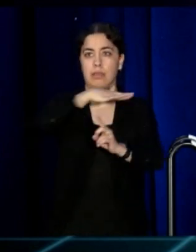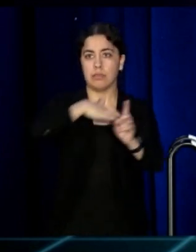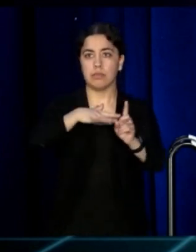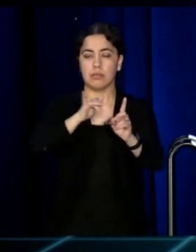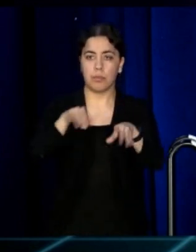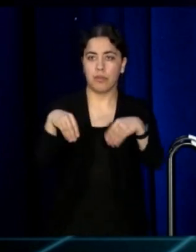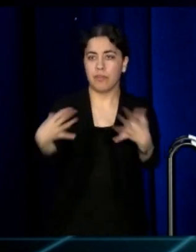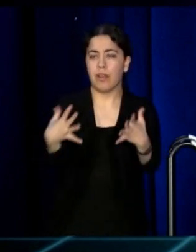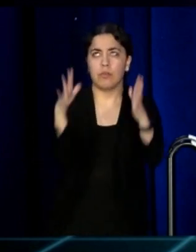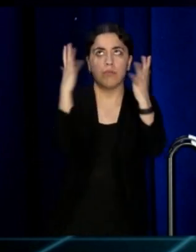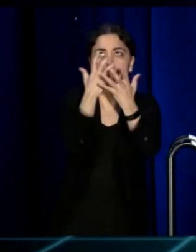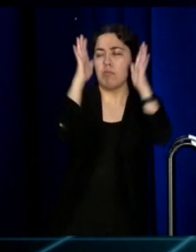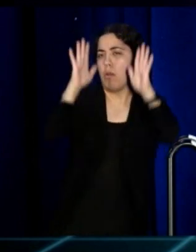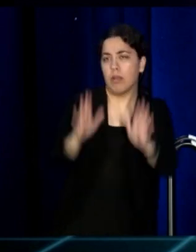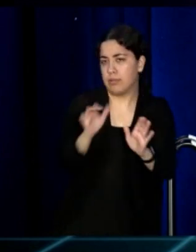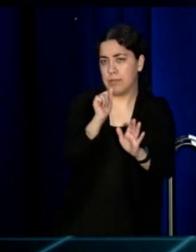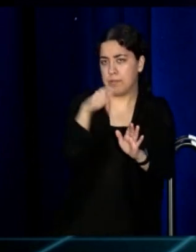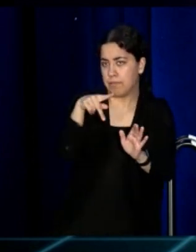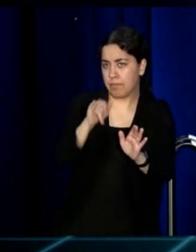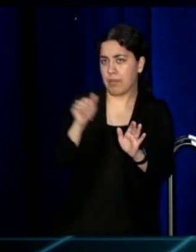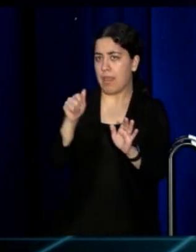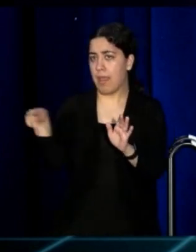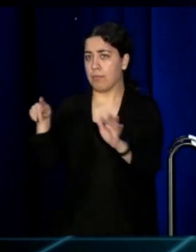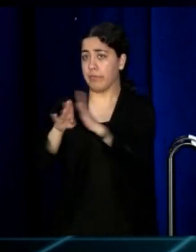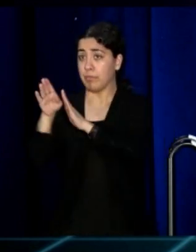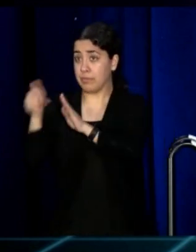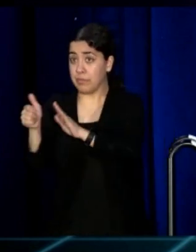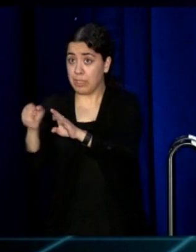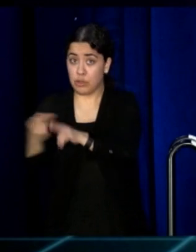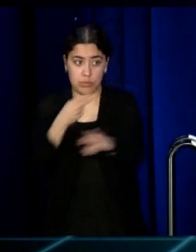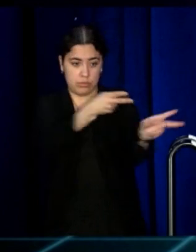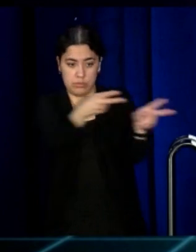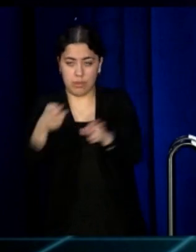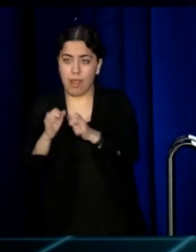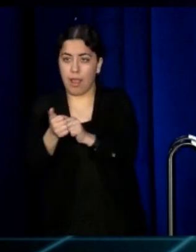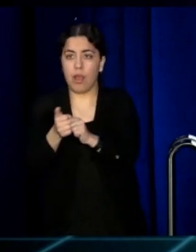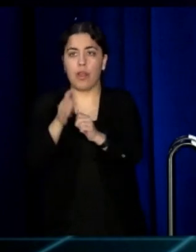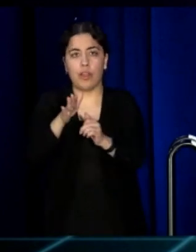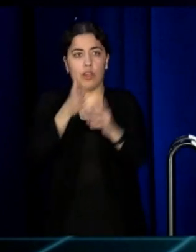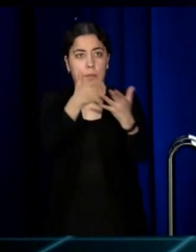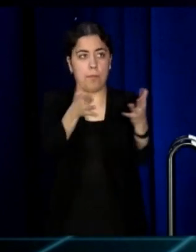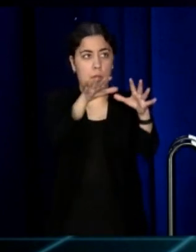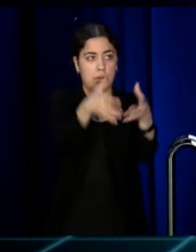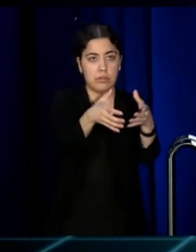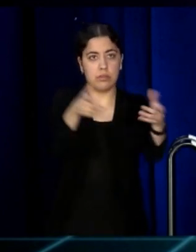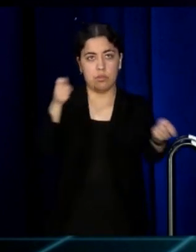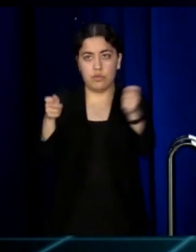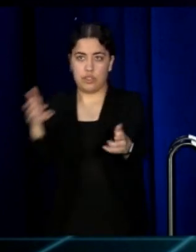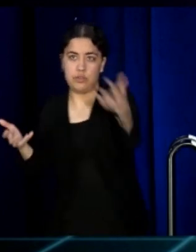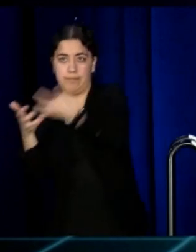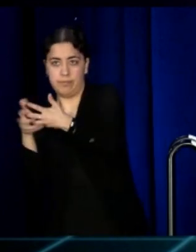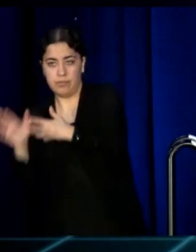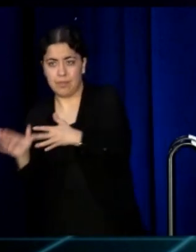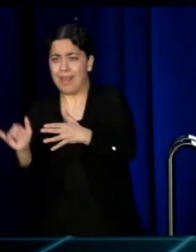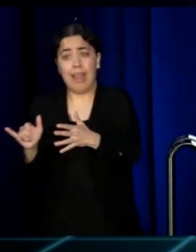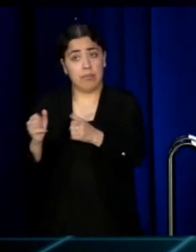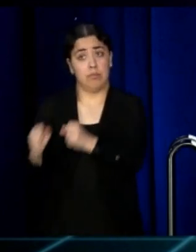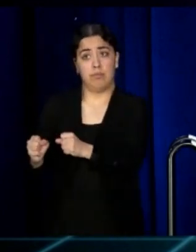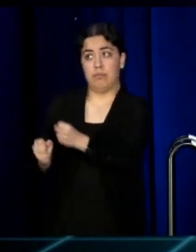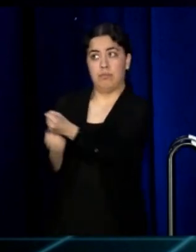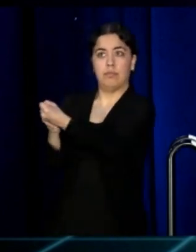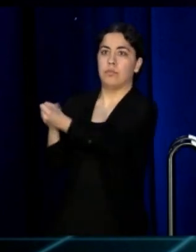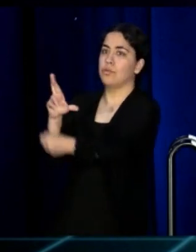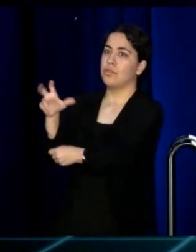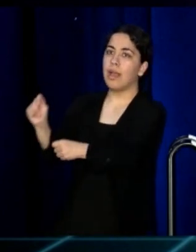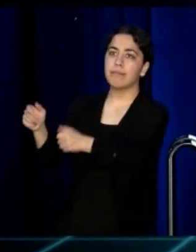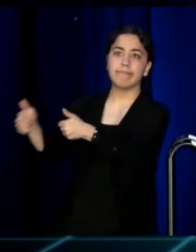that us app developers can use just by rendering components. And I think that's the strongest thing that React has going for it. And